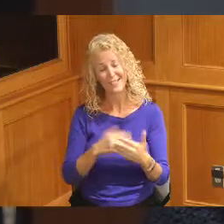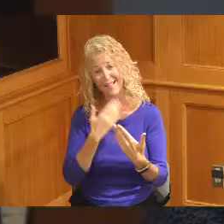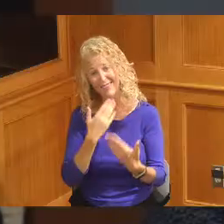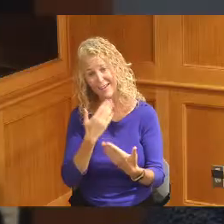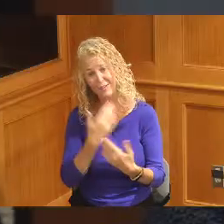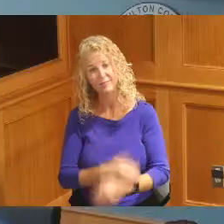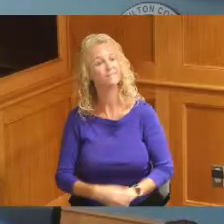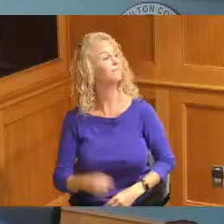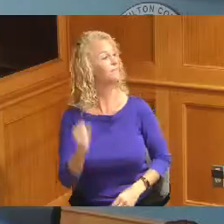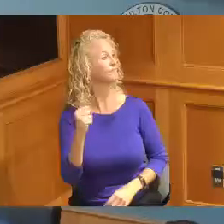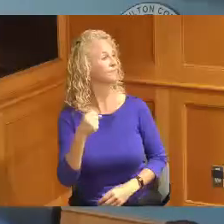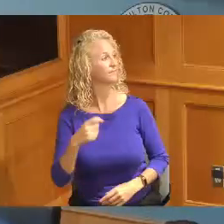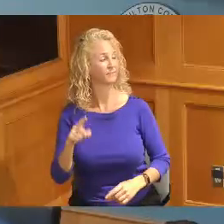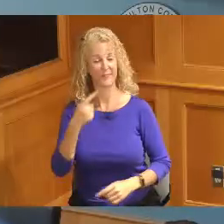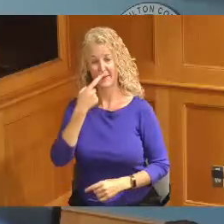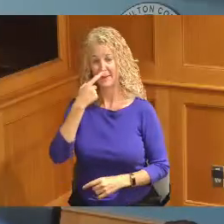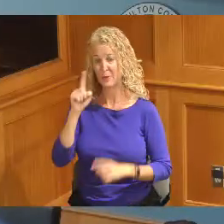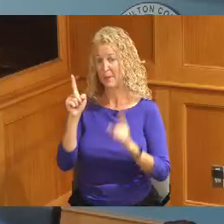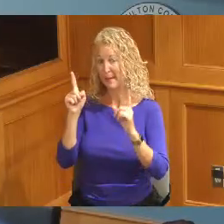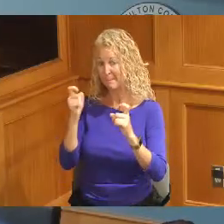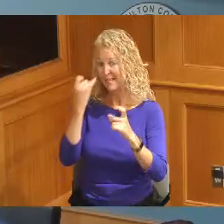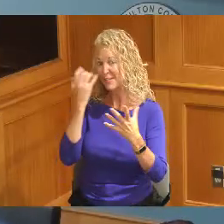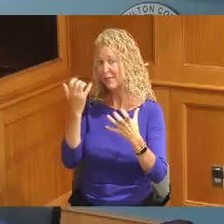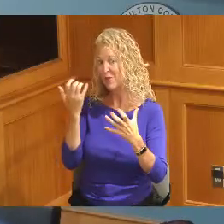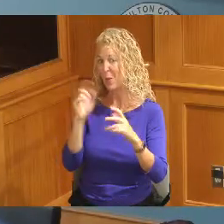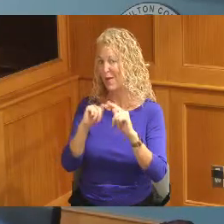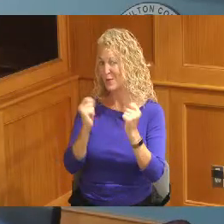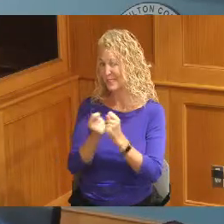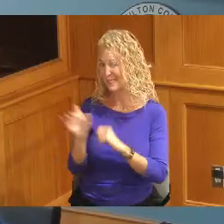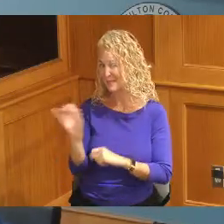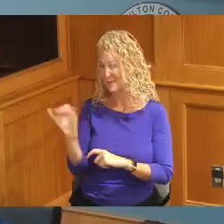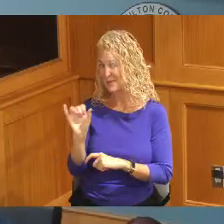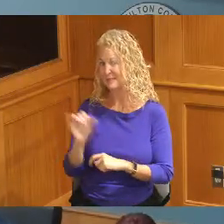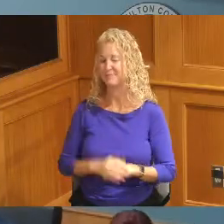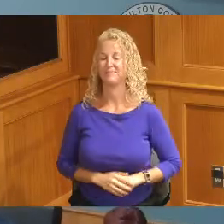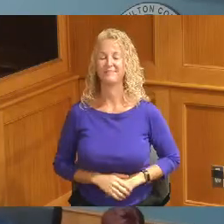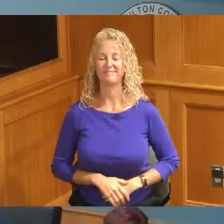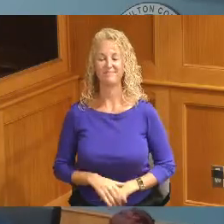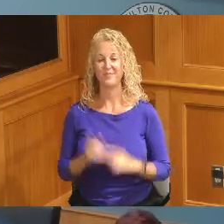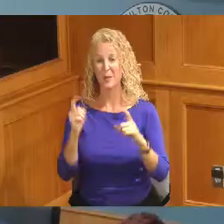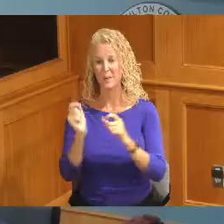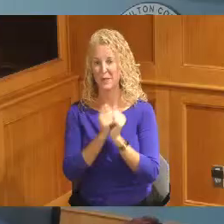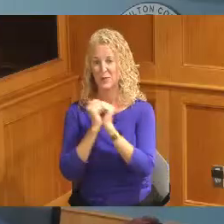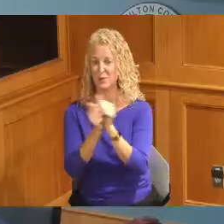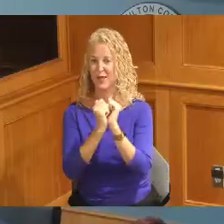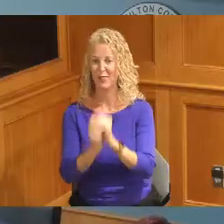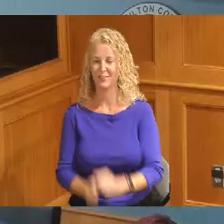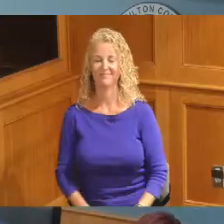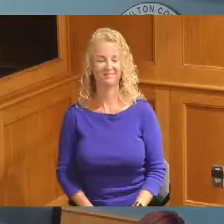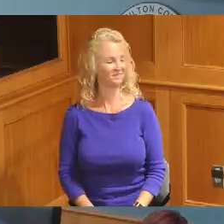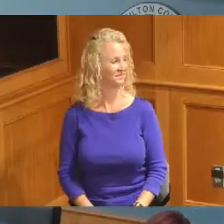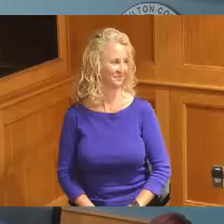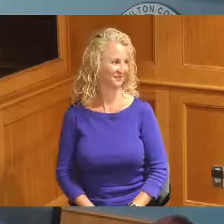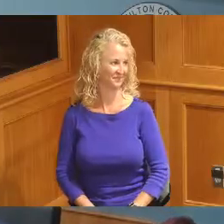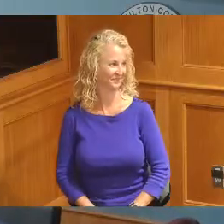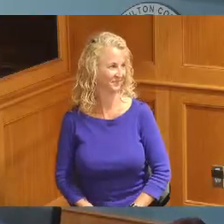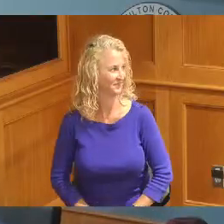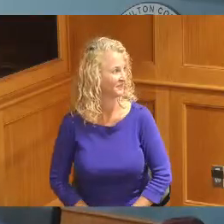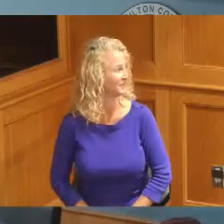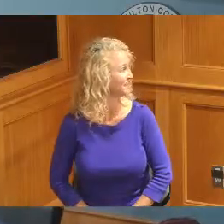you. We're going to take a photo with you, and if you'd like to bring the team up, Yes, I would like we'll to. take a photo with everybody. Thank you.